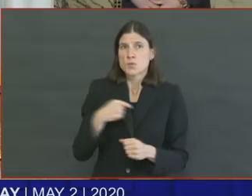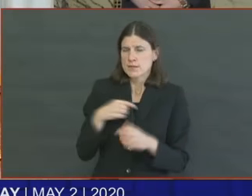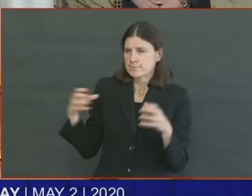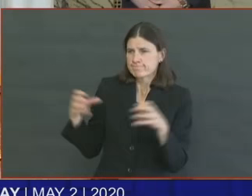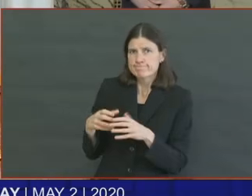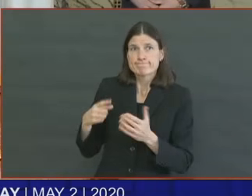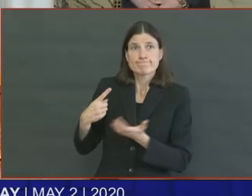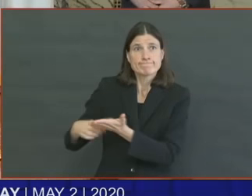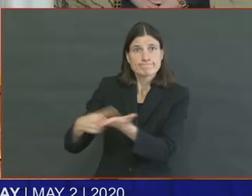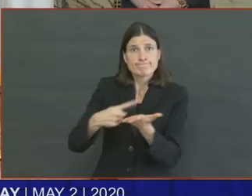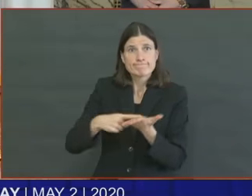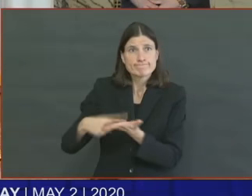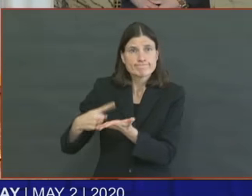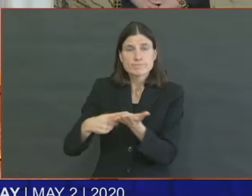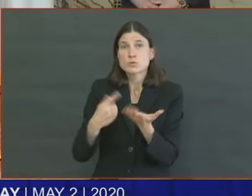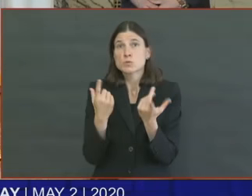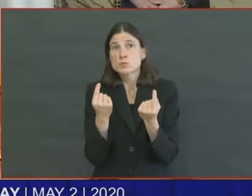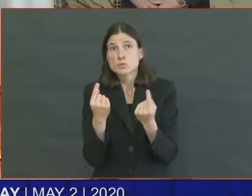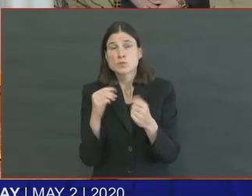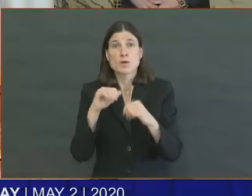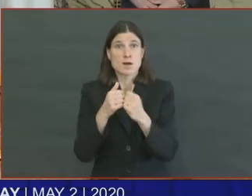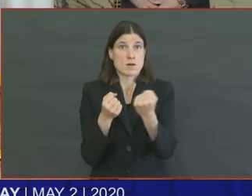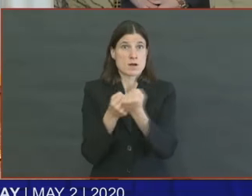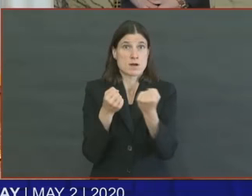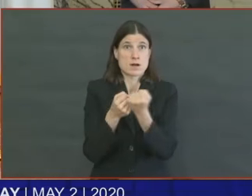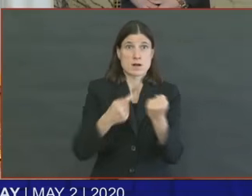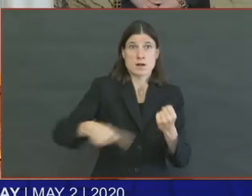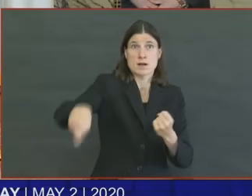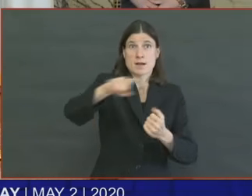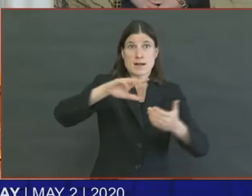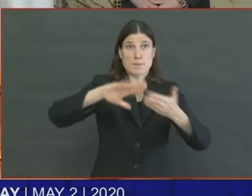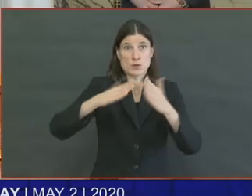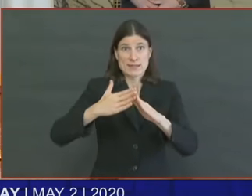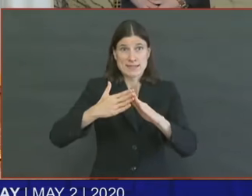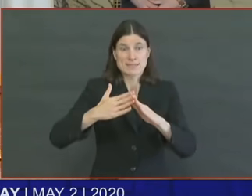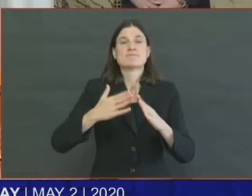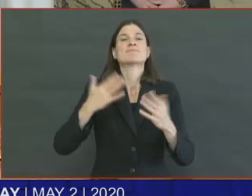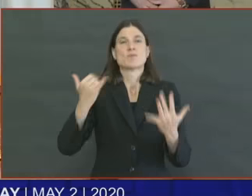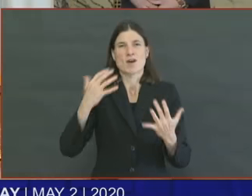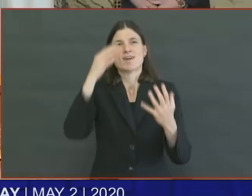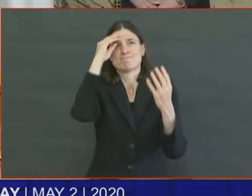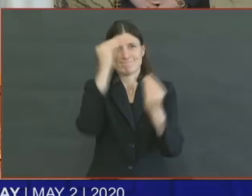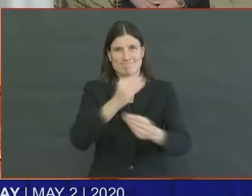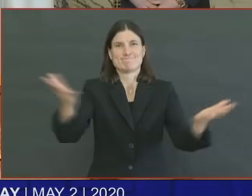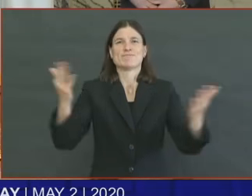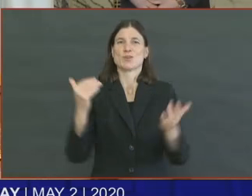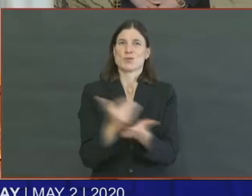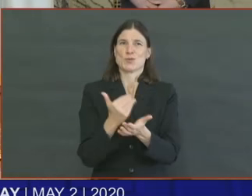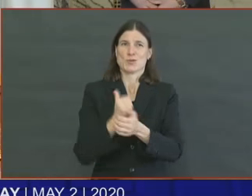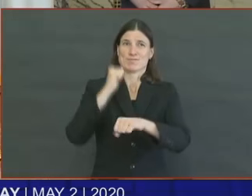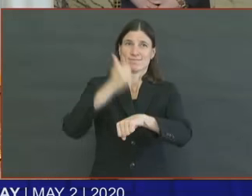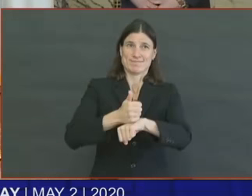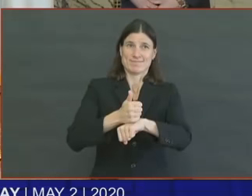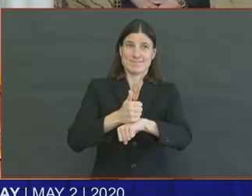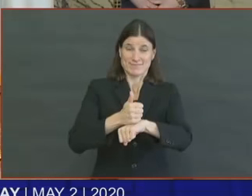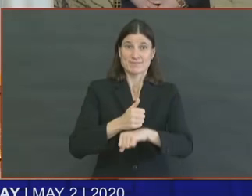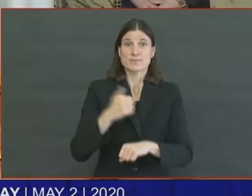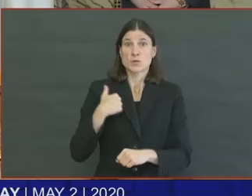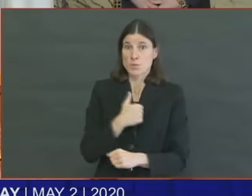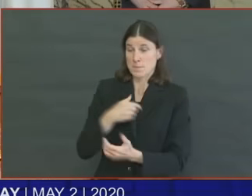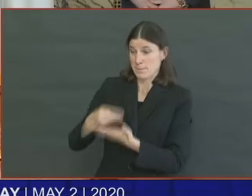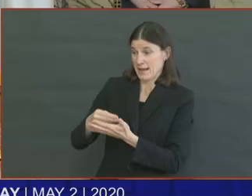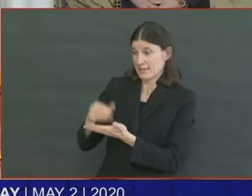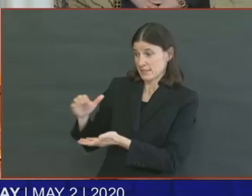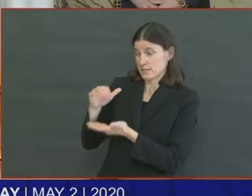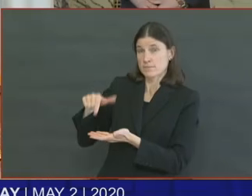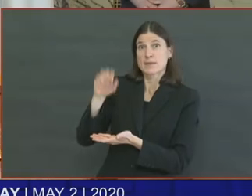very proud to announce today that we have put together a $1.5 million initiative to provide